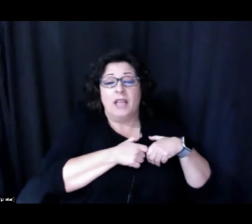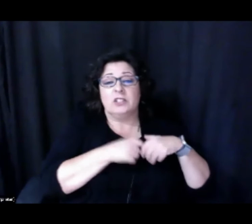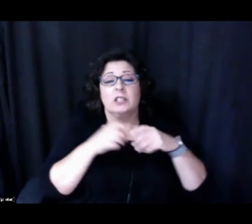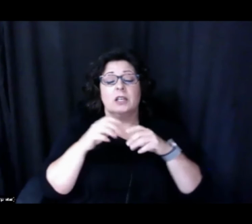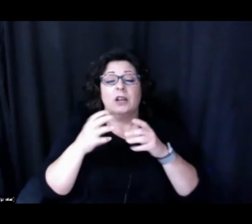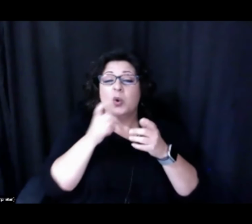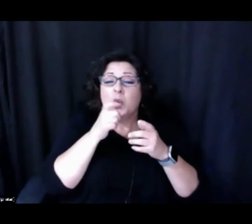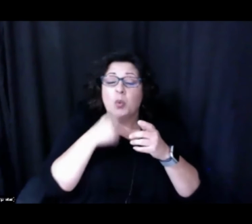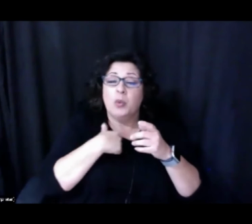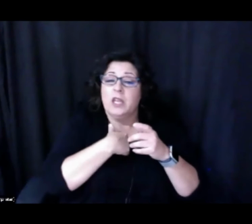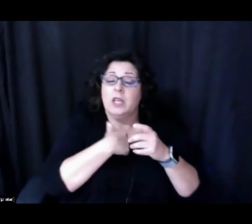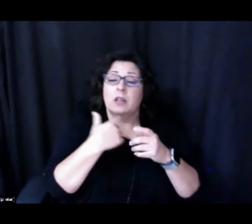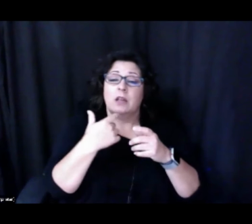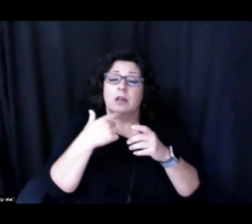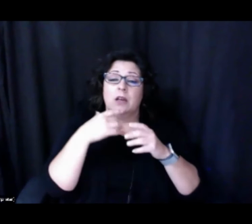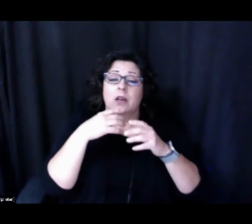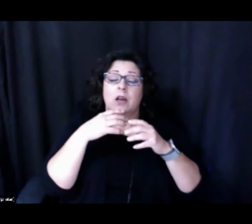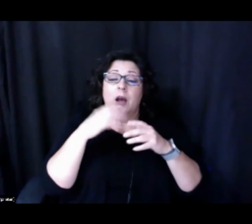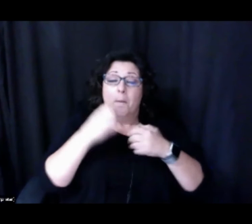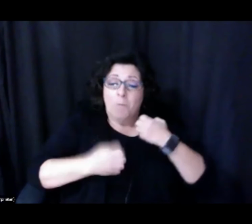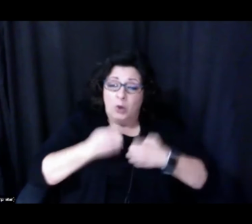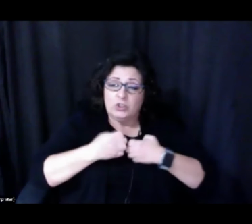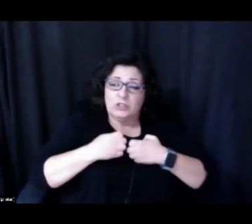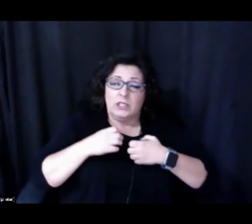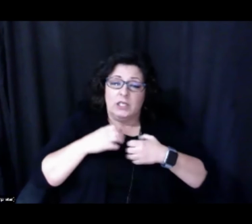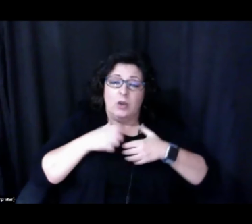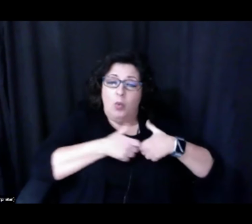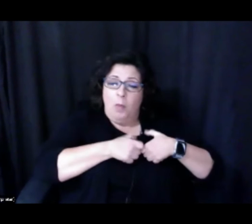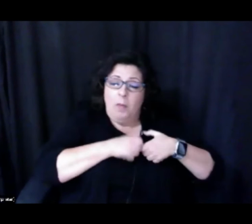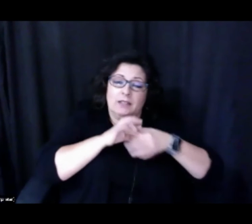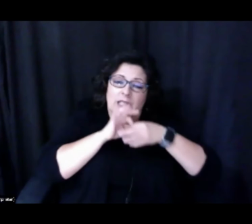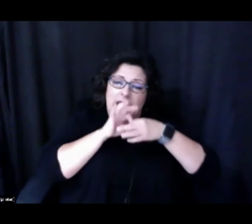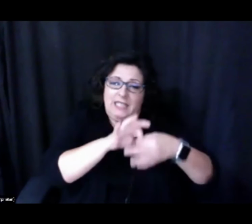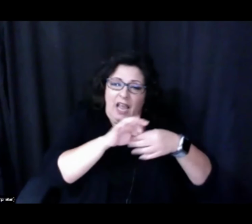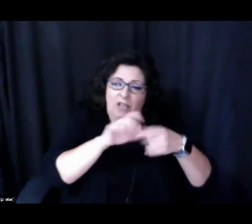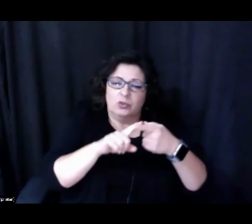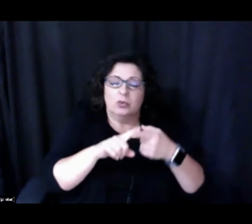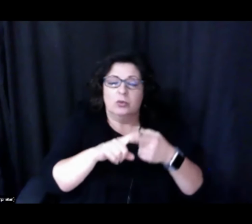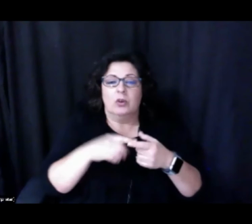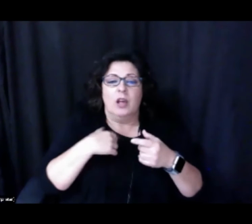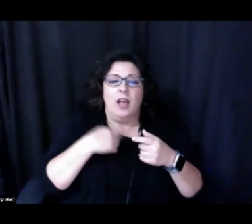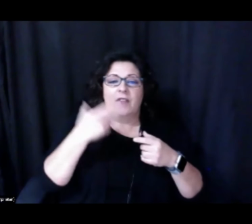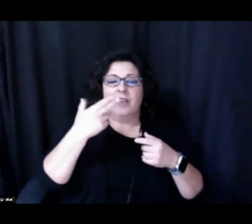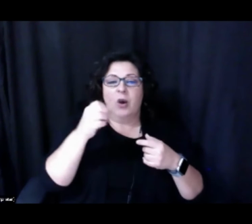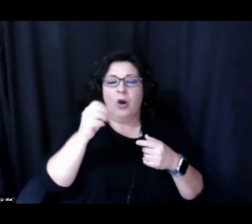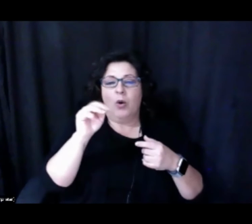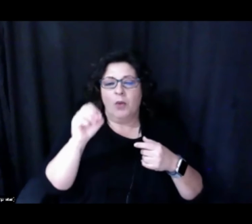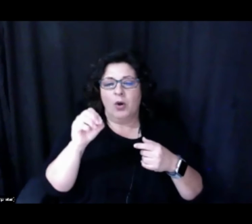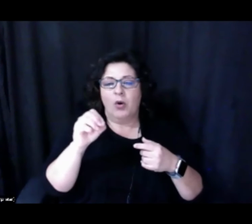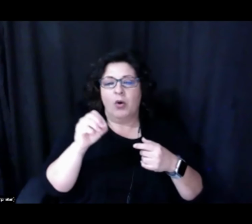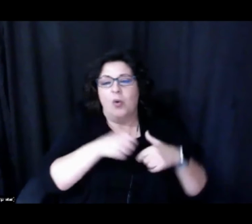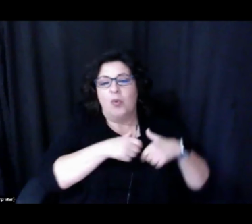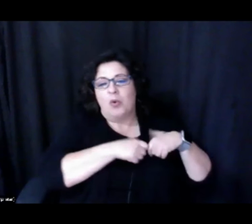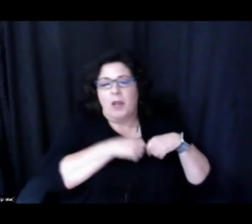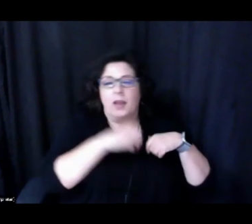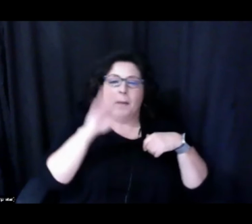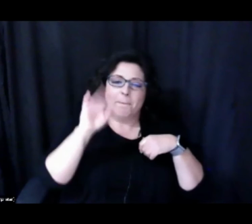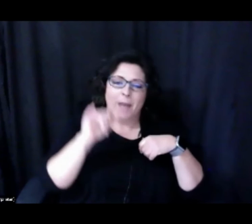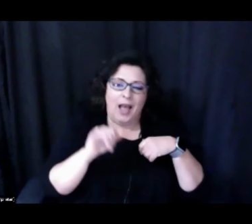are emotionally and romantically attached to. And so some that I have on here is homoromantic, biromantic,